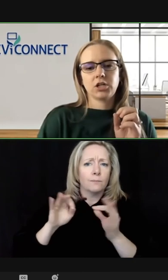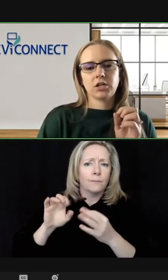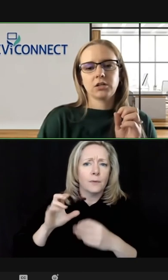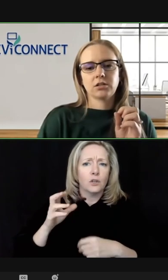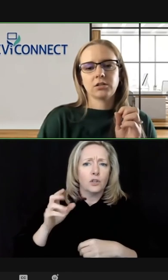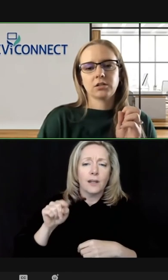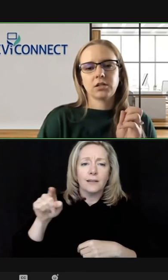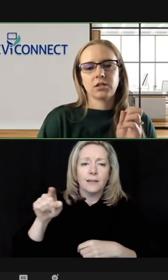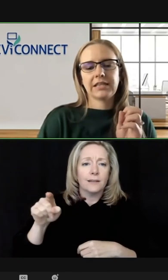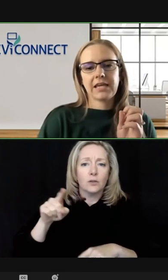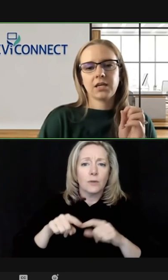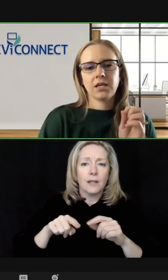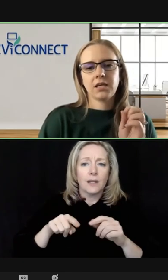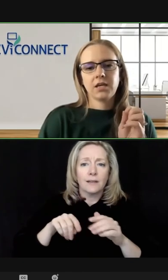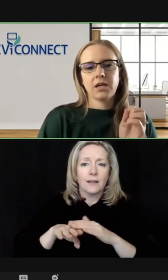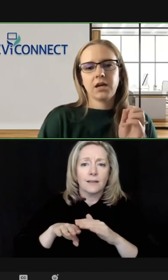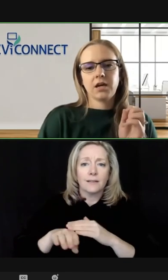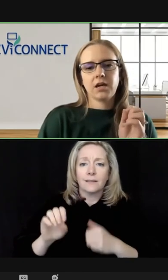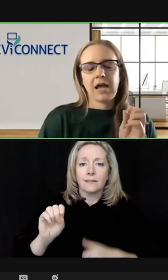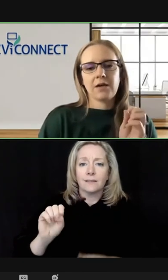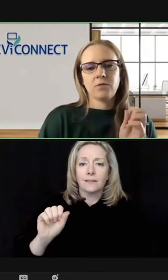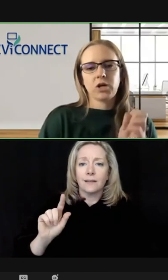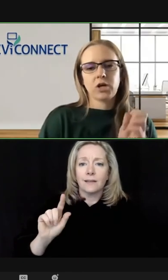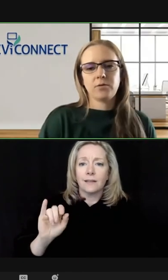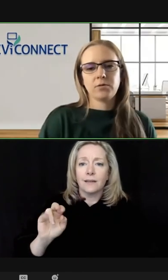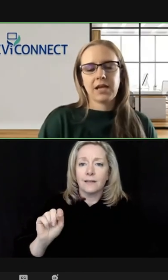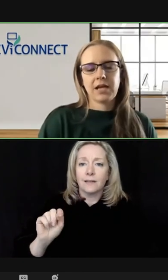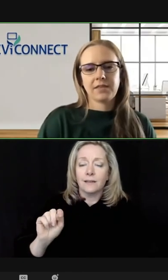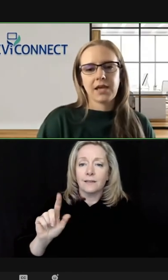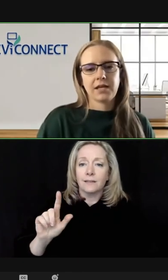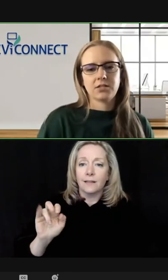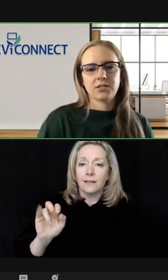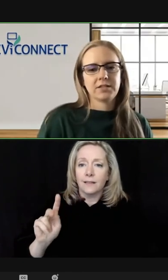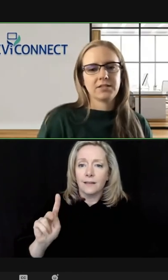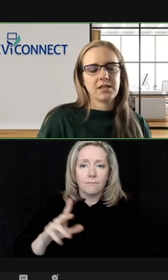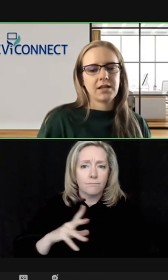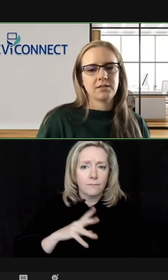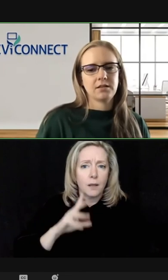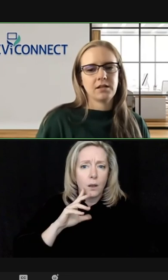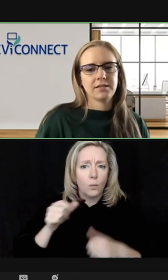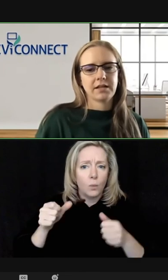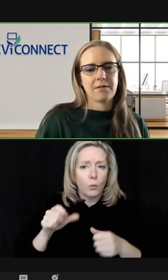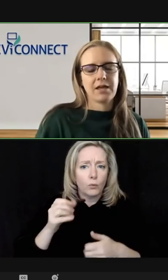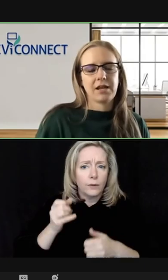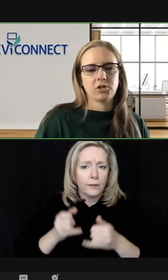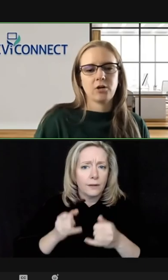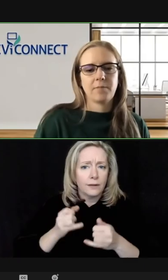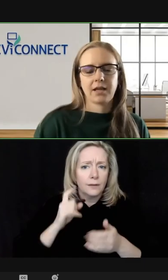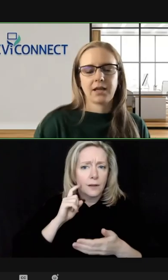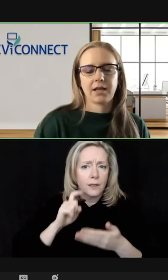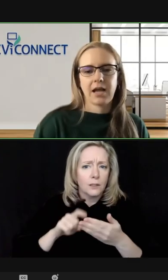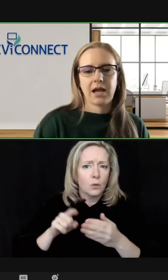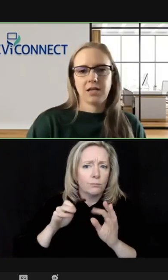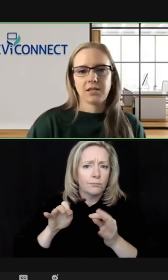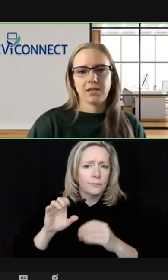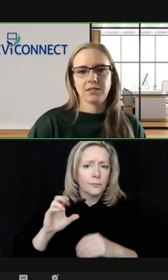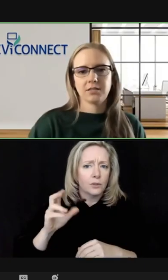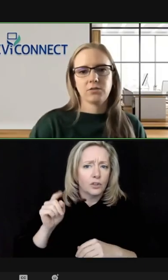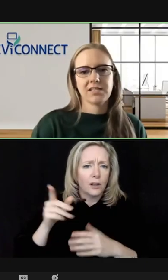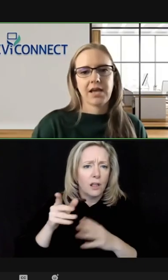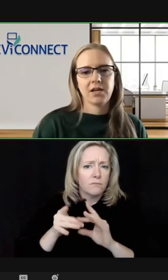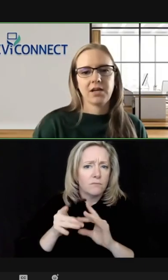salient feature link, and I will try to post it at the end. So I see that is in the comment, and I'll try to go back and copy and